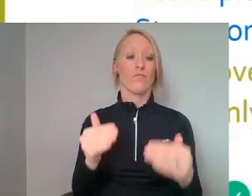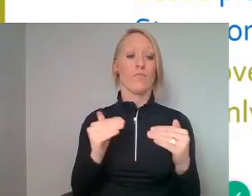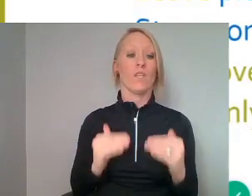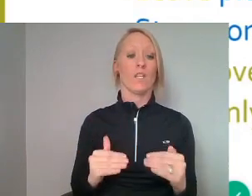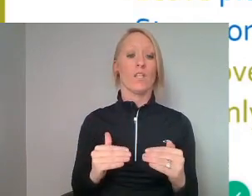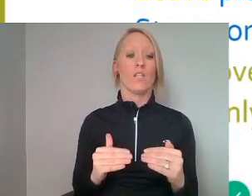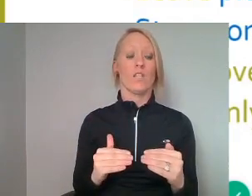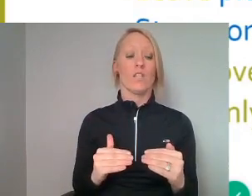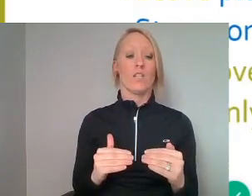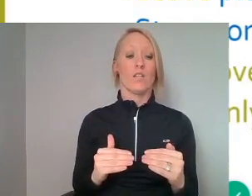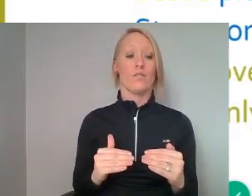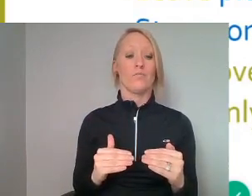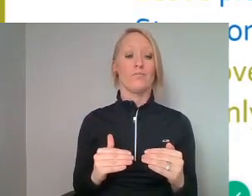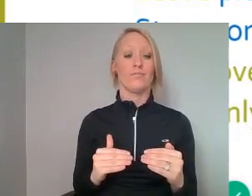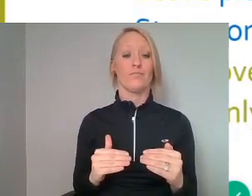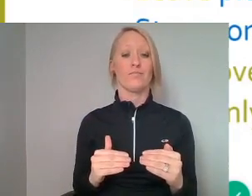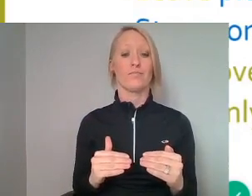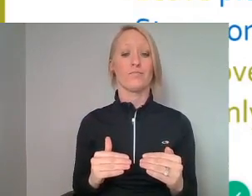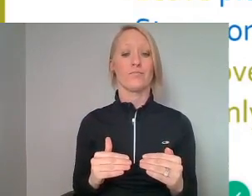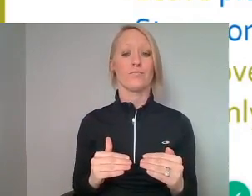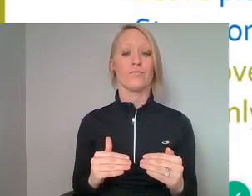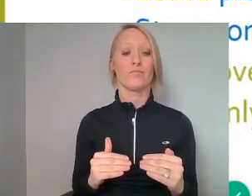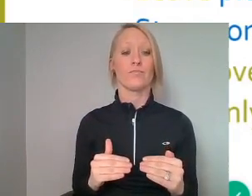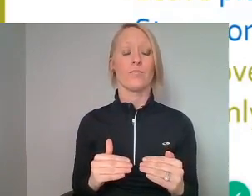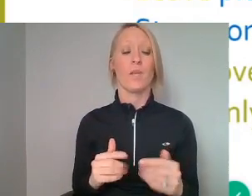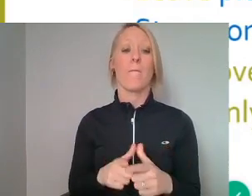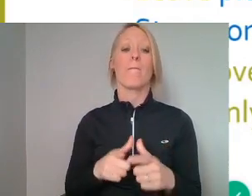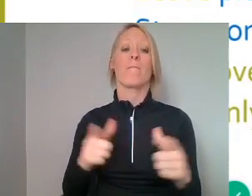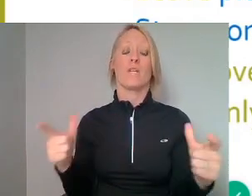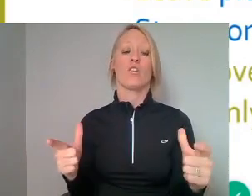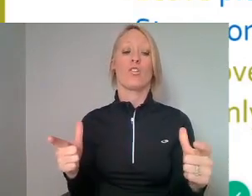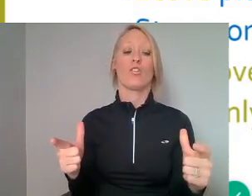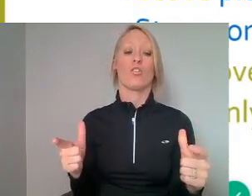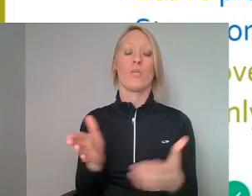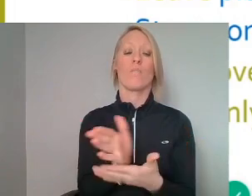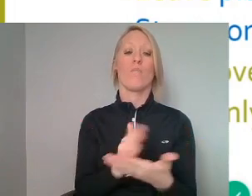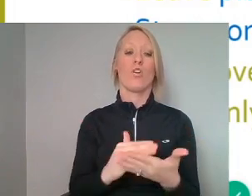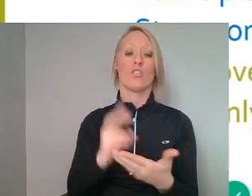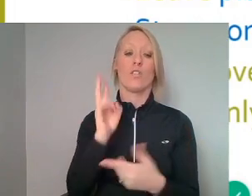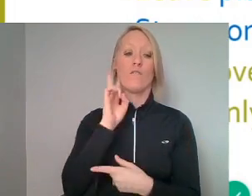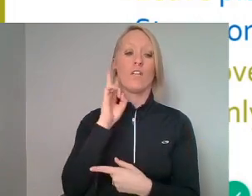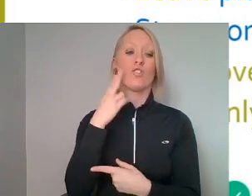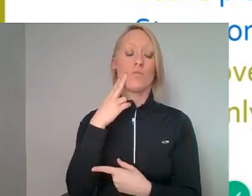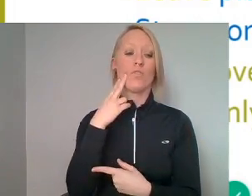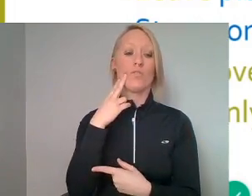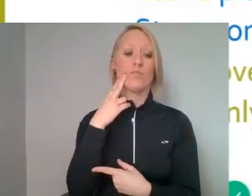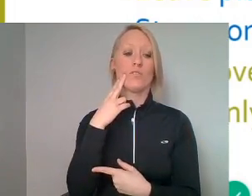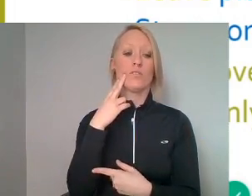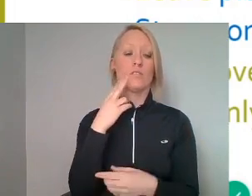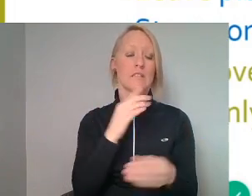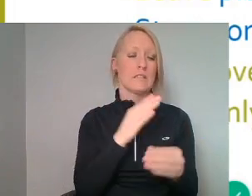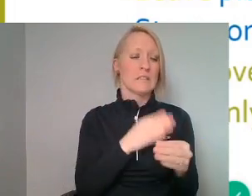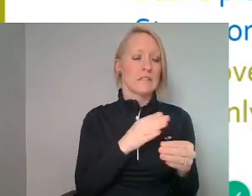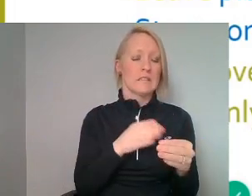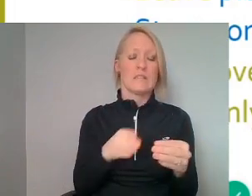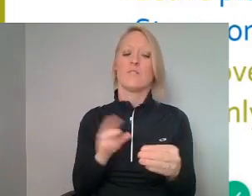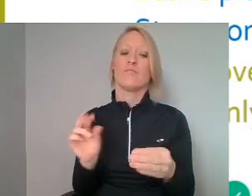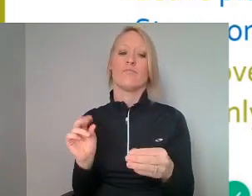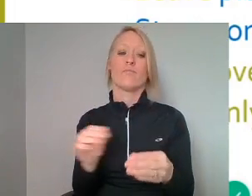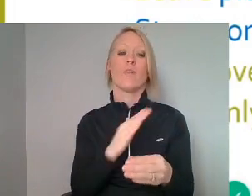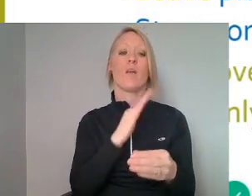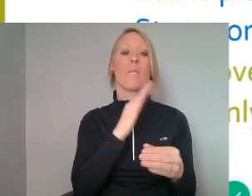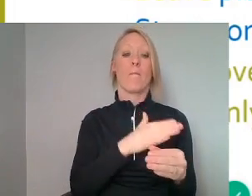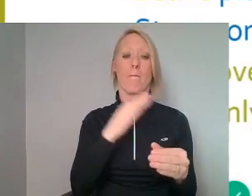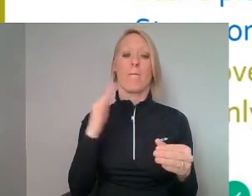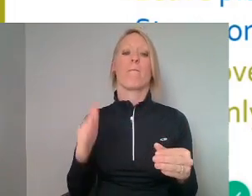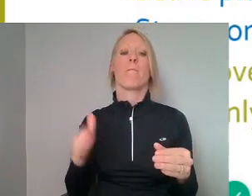those nutrients. If you boil them and you cover them with water, you'll notice that like your broccoli, if you boil it, you'll lose a lot of the nutrients